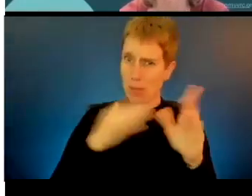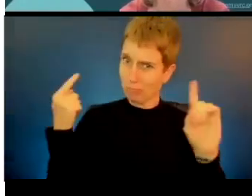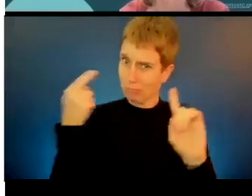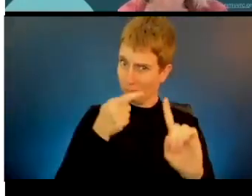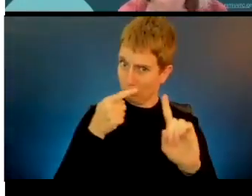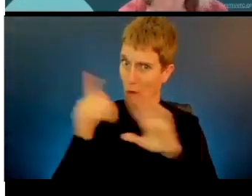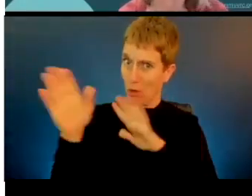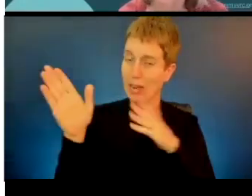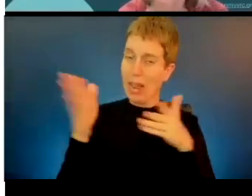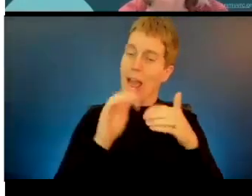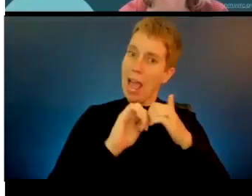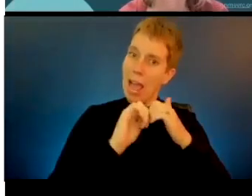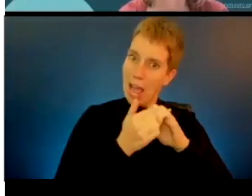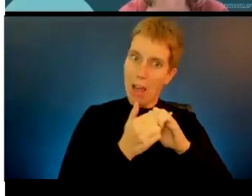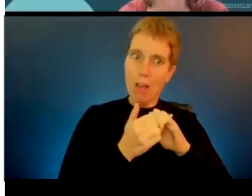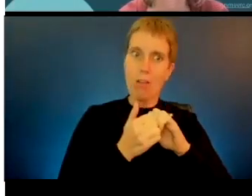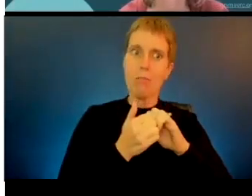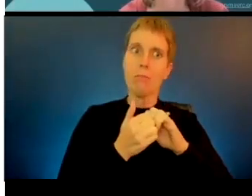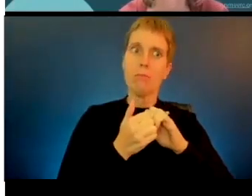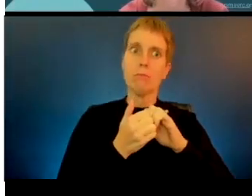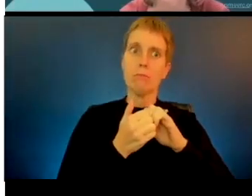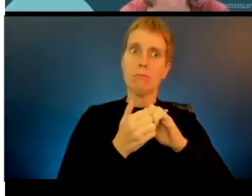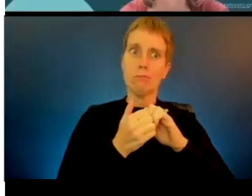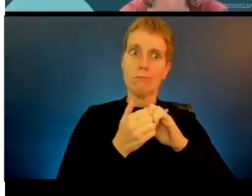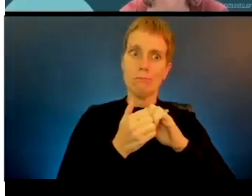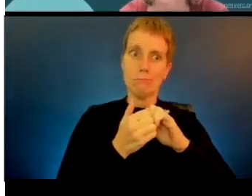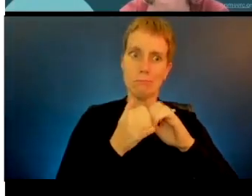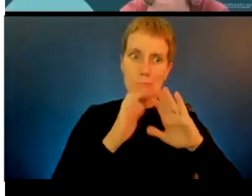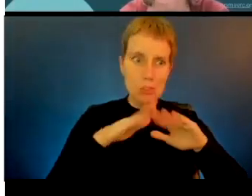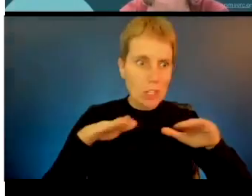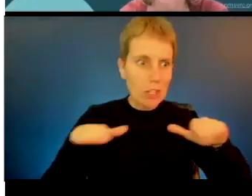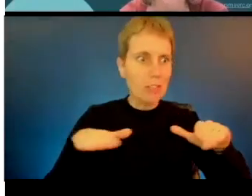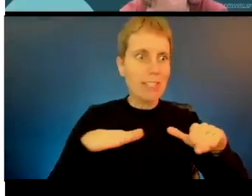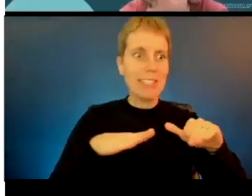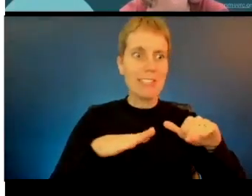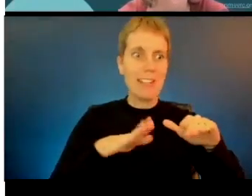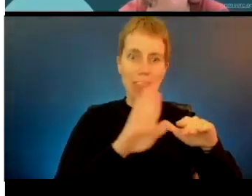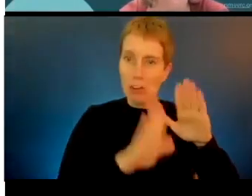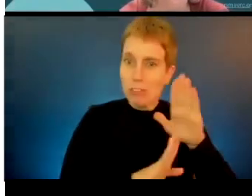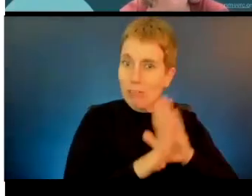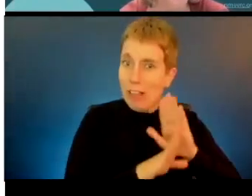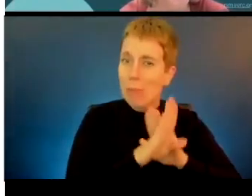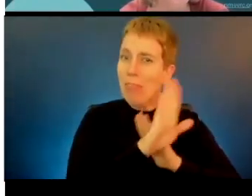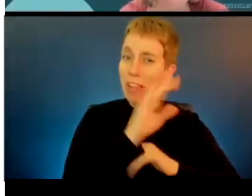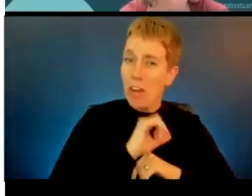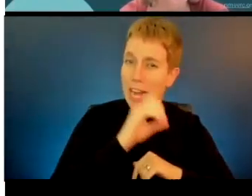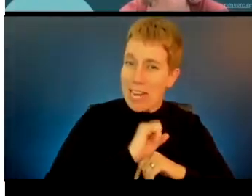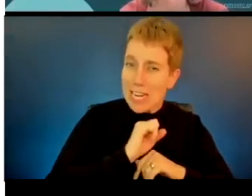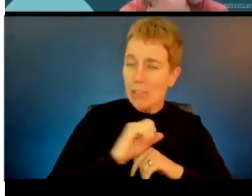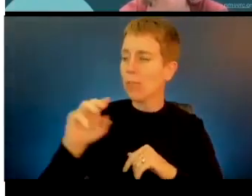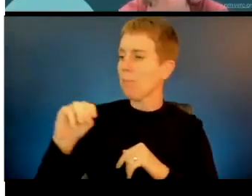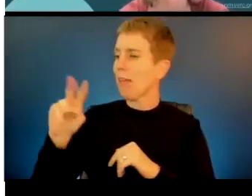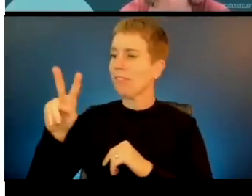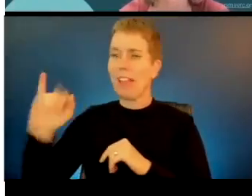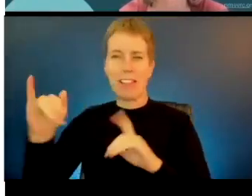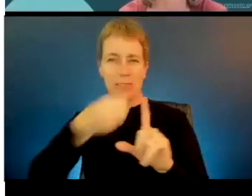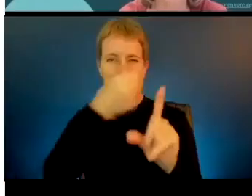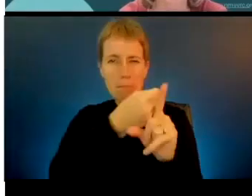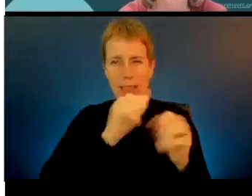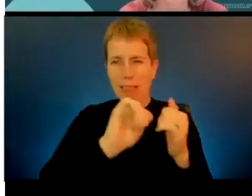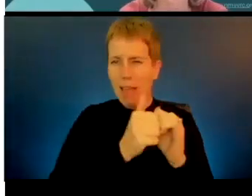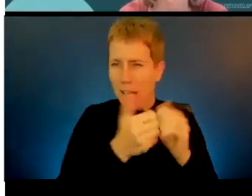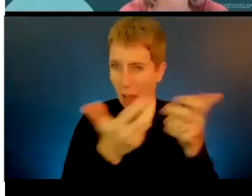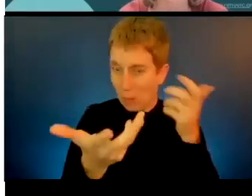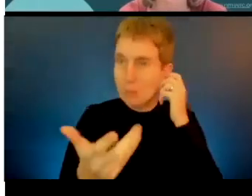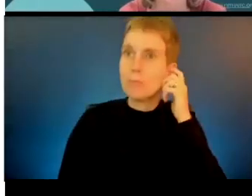child and an individual, I should say, an individual's development and age. So I'm going to go ahead and just jump